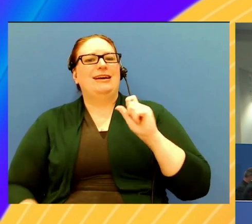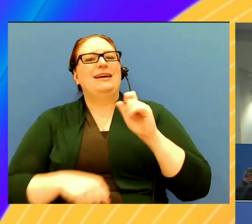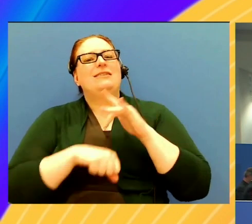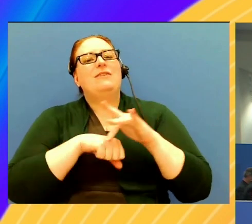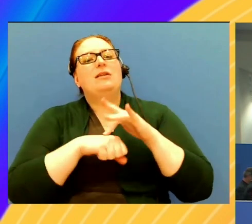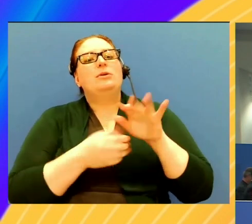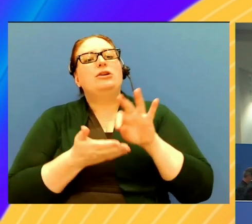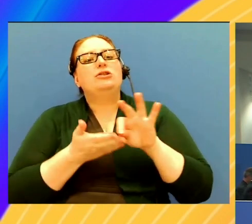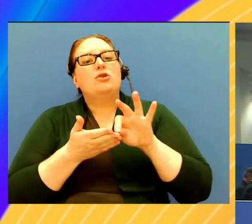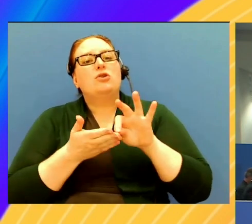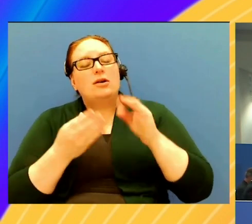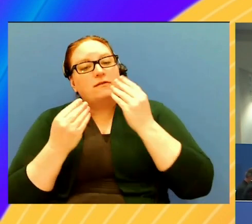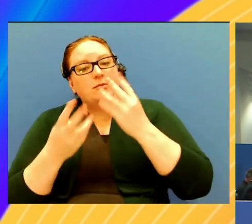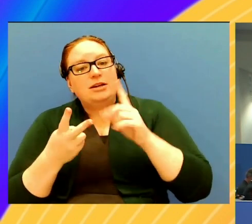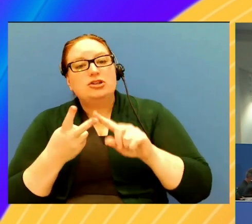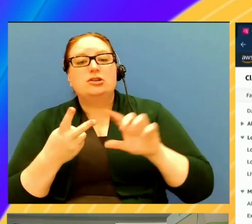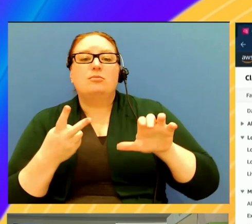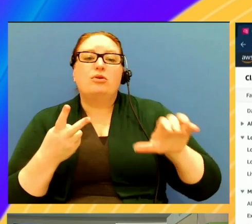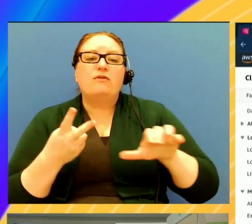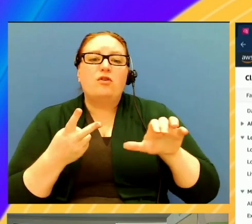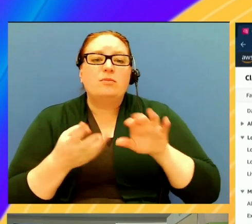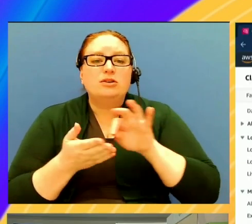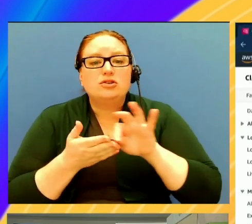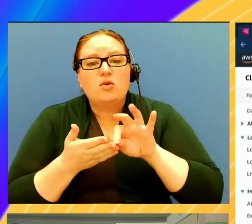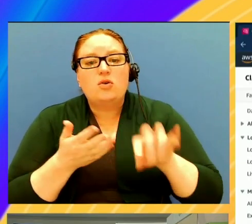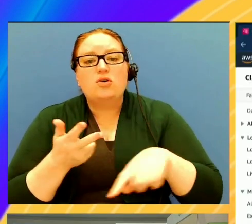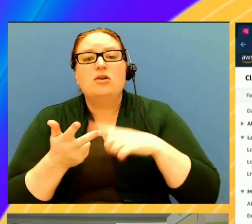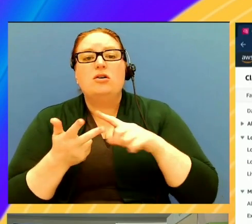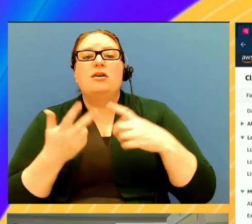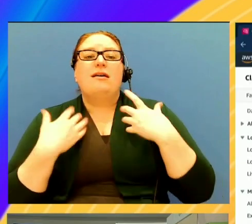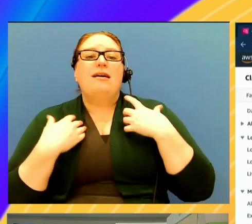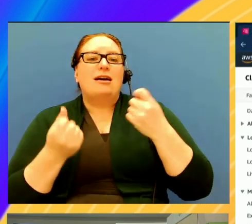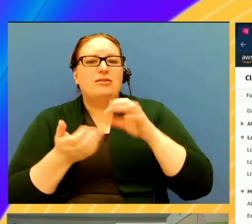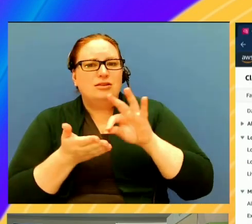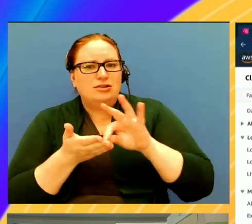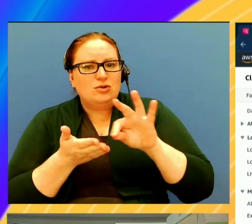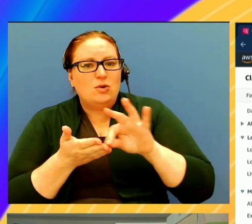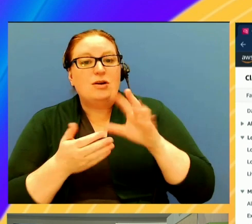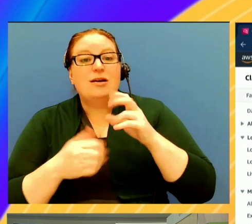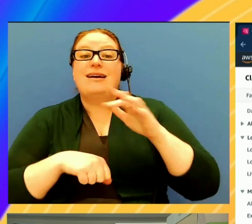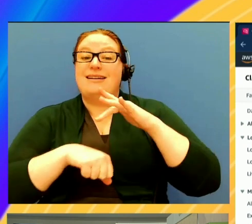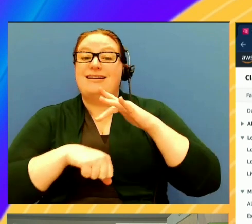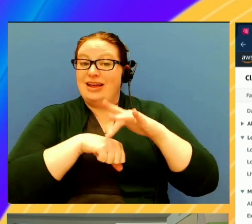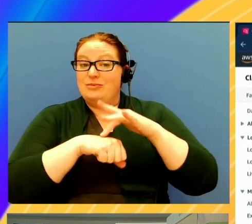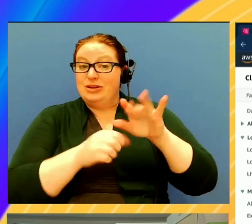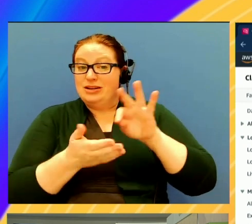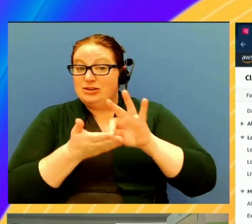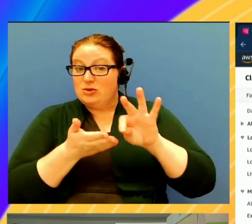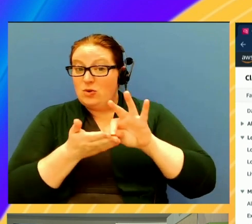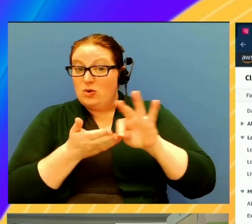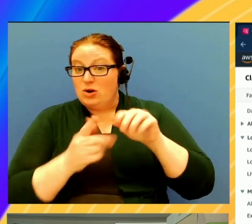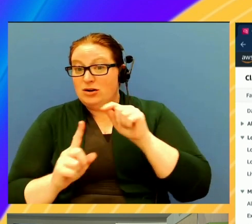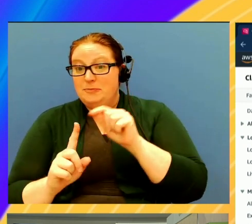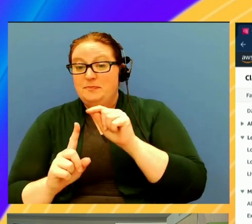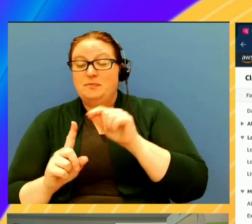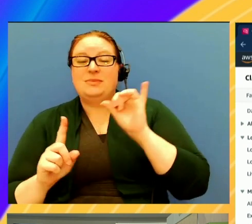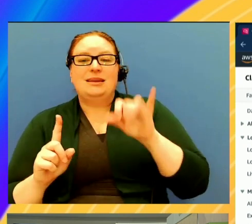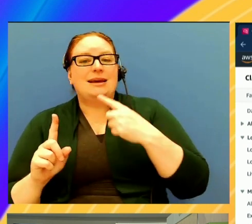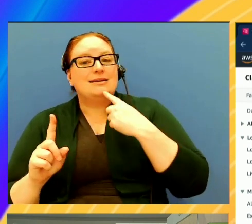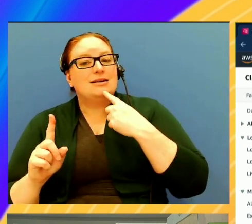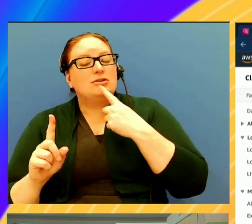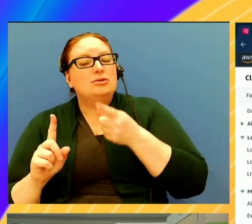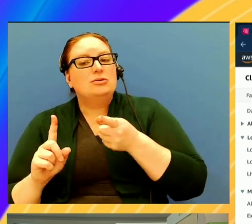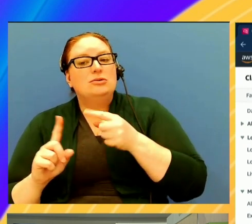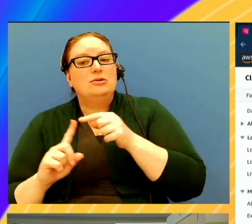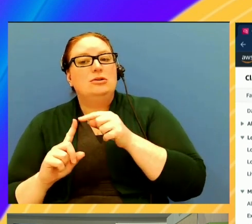information, performance score, and a health event score. And the availability score basically tells you like